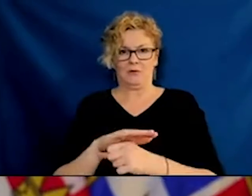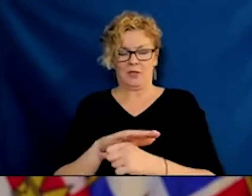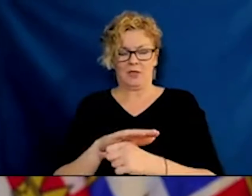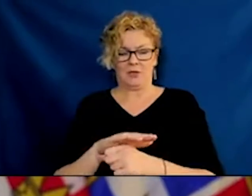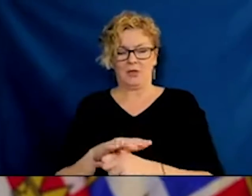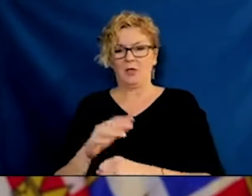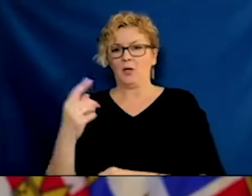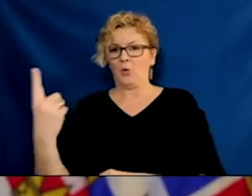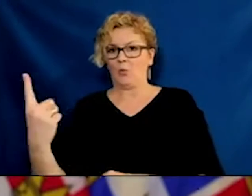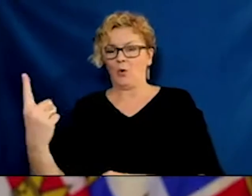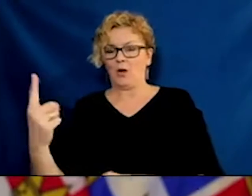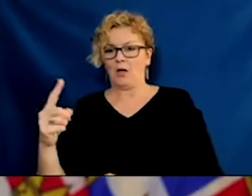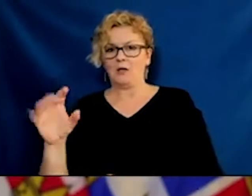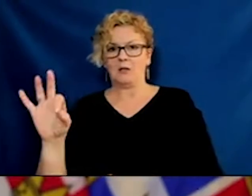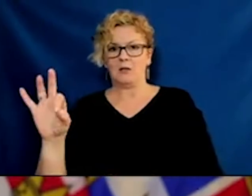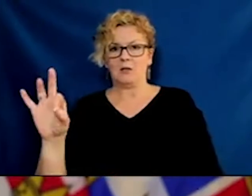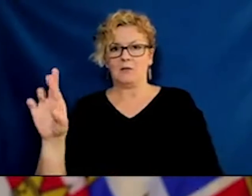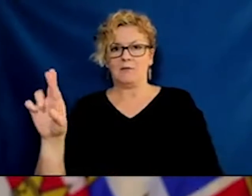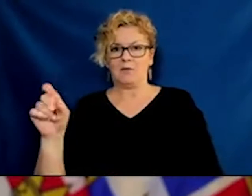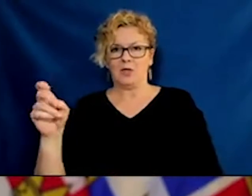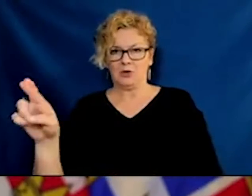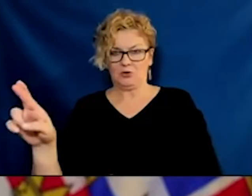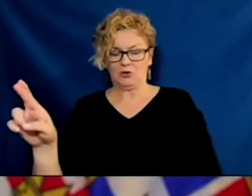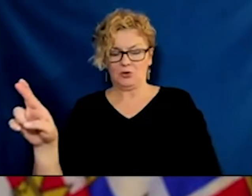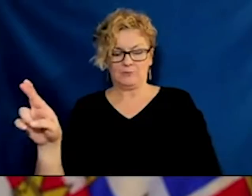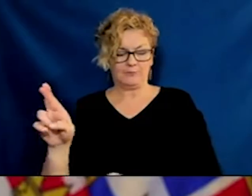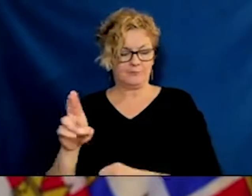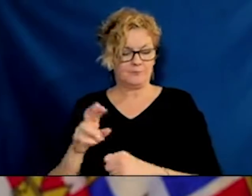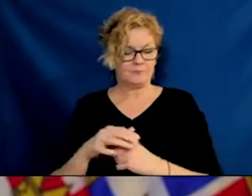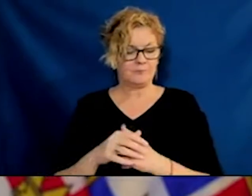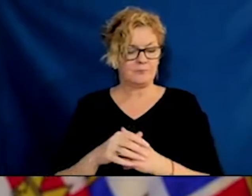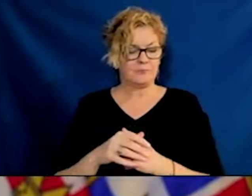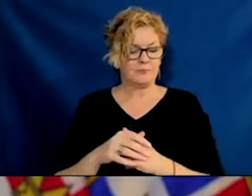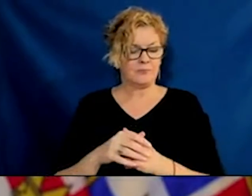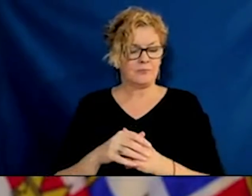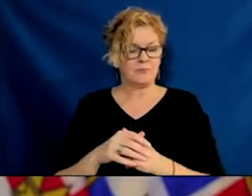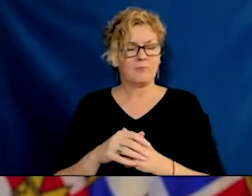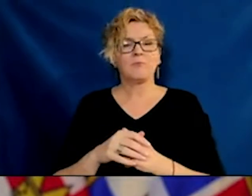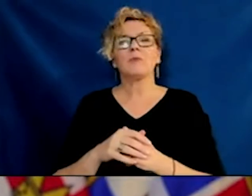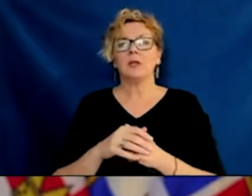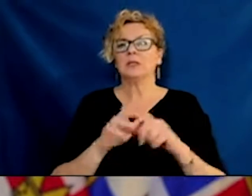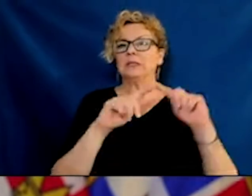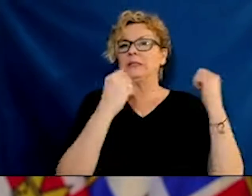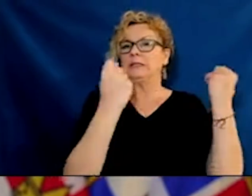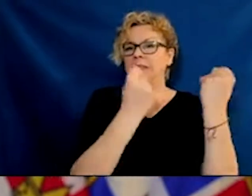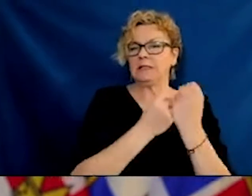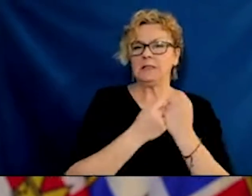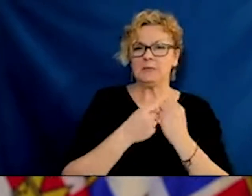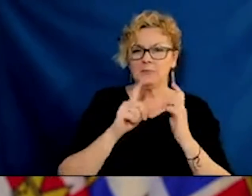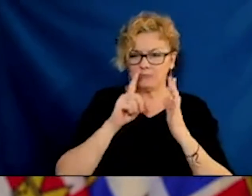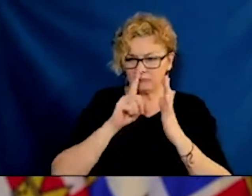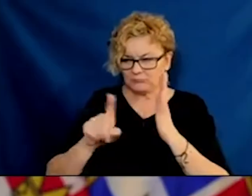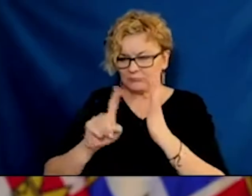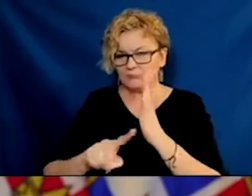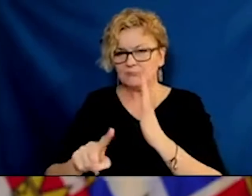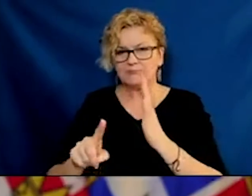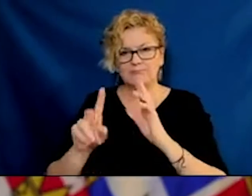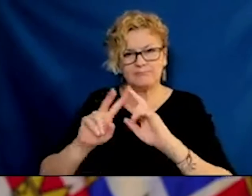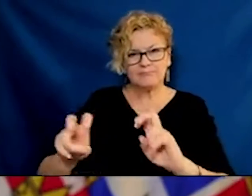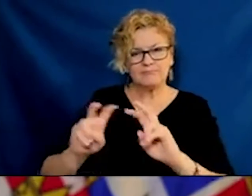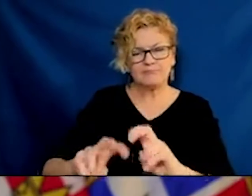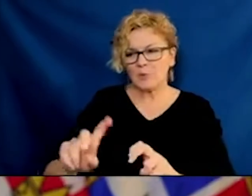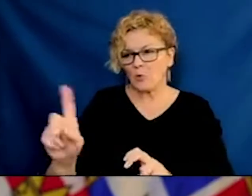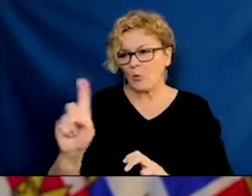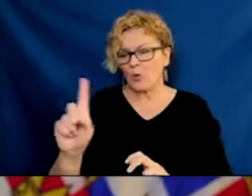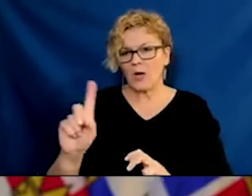backward contact tracing, trying to determine where they may have acquired their infections. These are, of course, concerning,